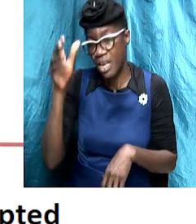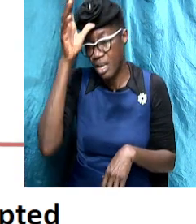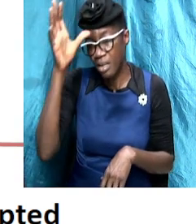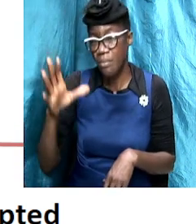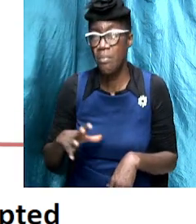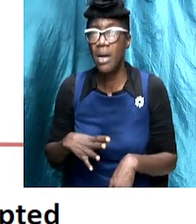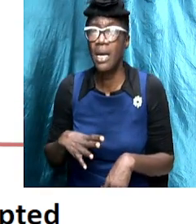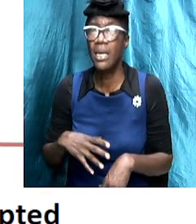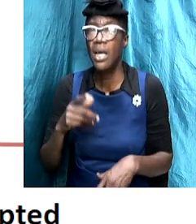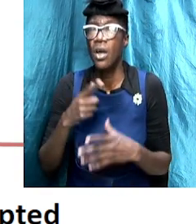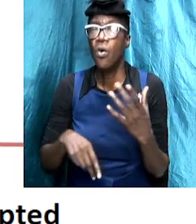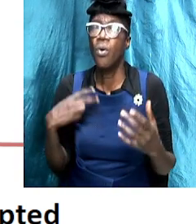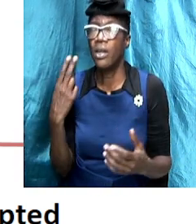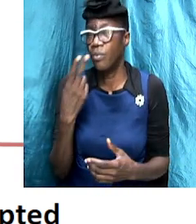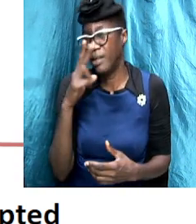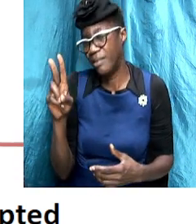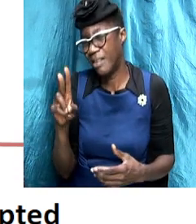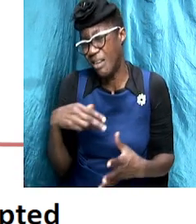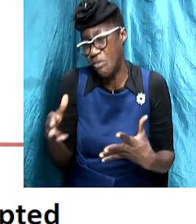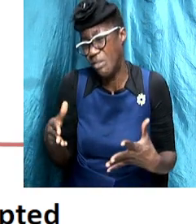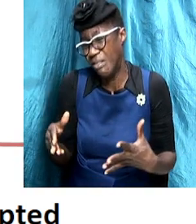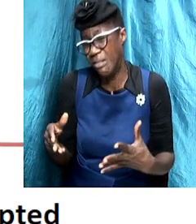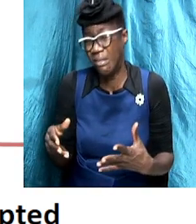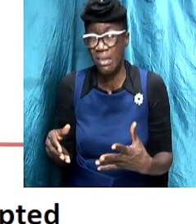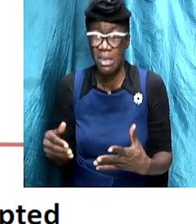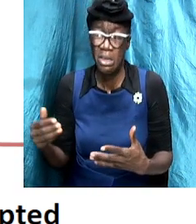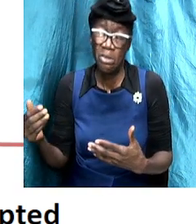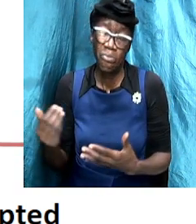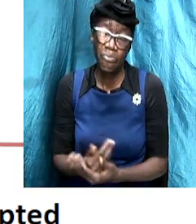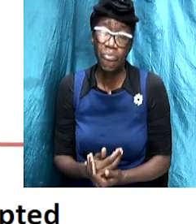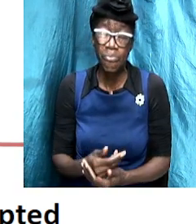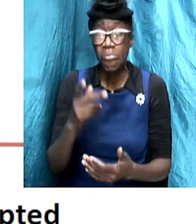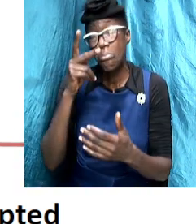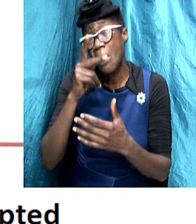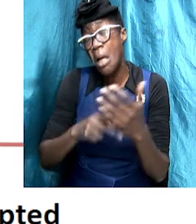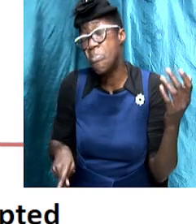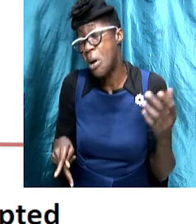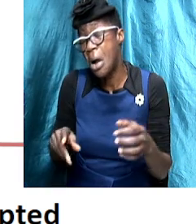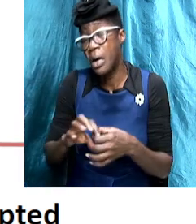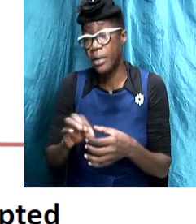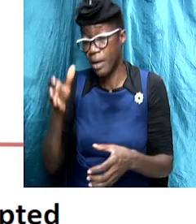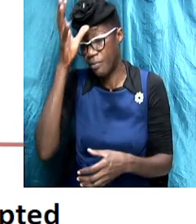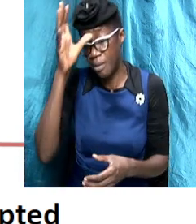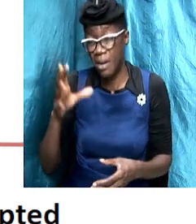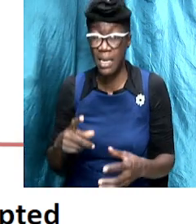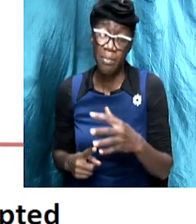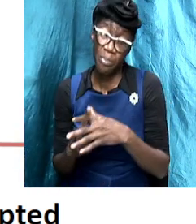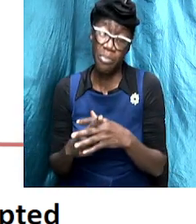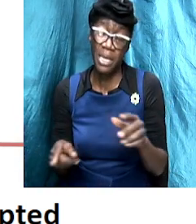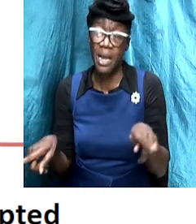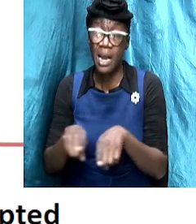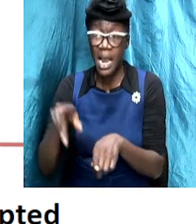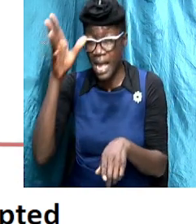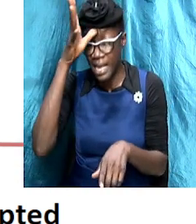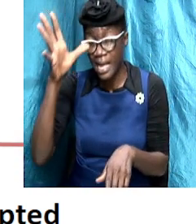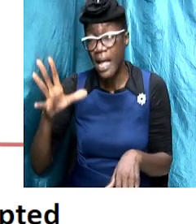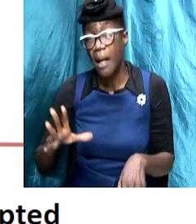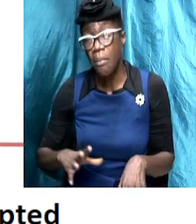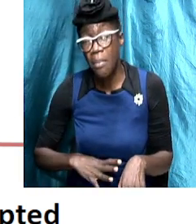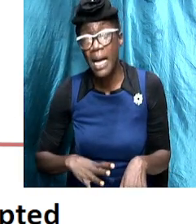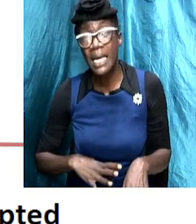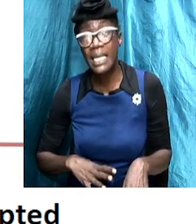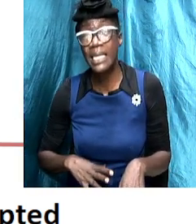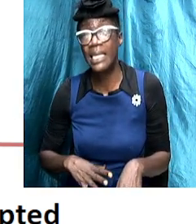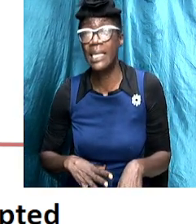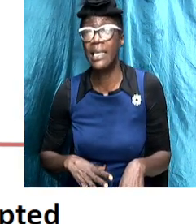that what we saw was a phantom of a man. In other words, he appeared like a man. You know that like the theophanies in the Old